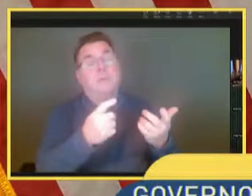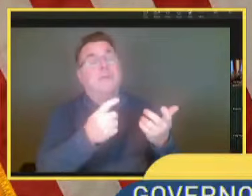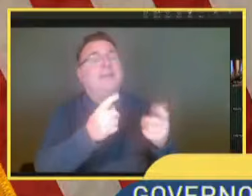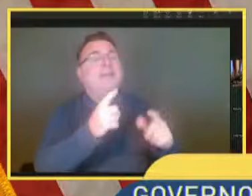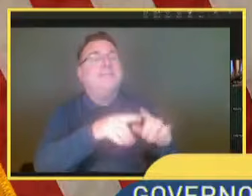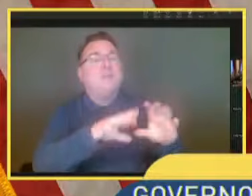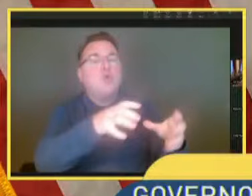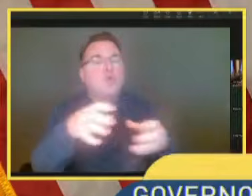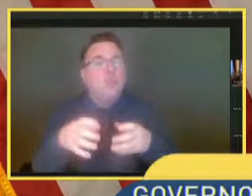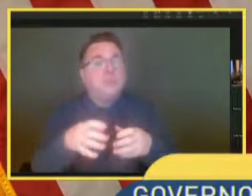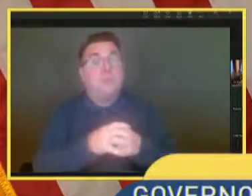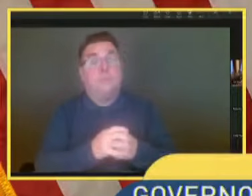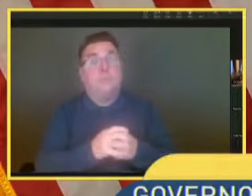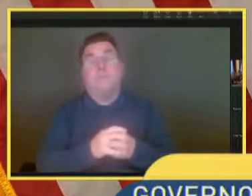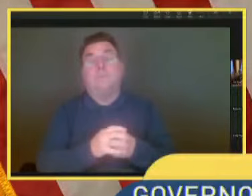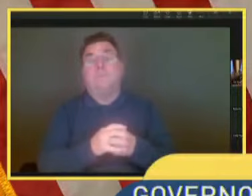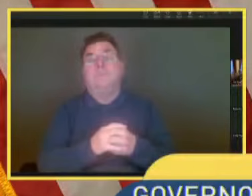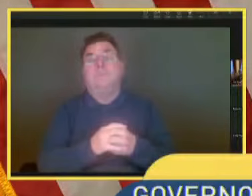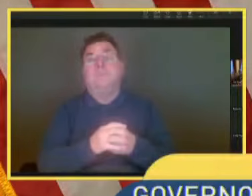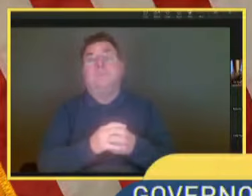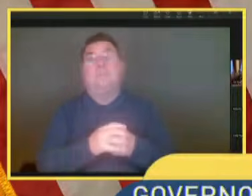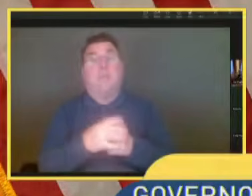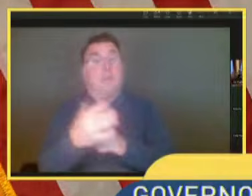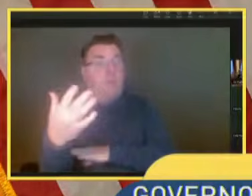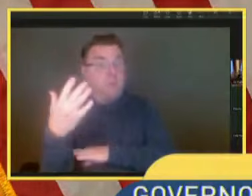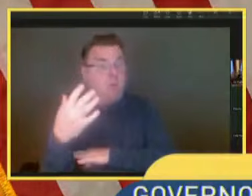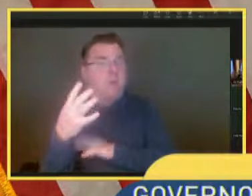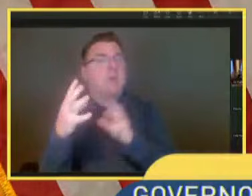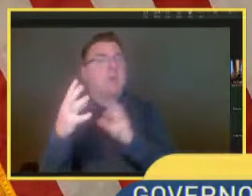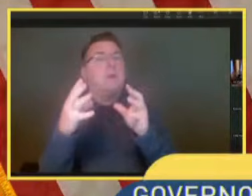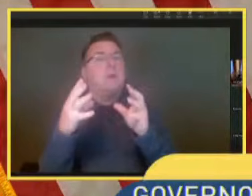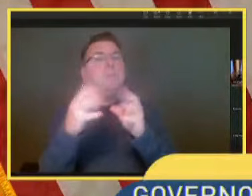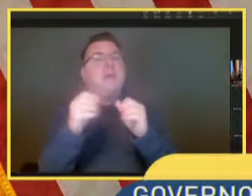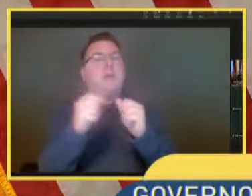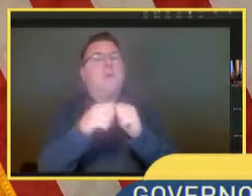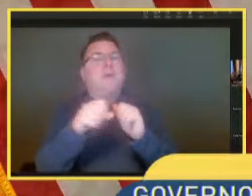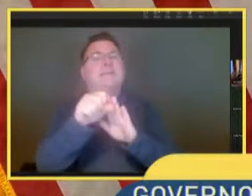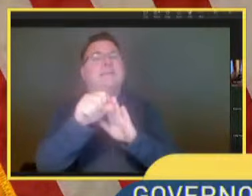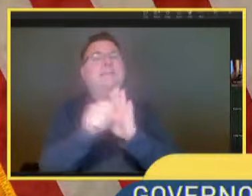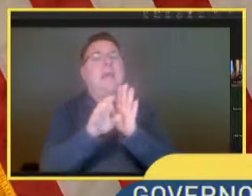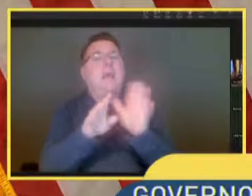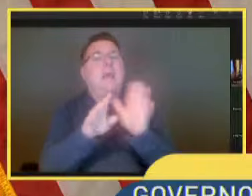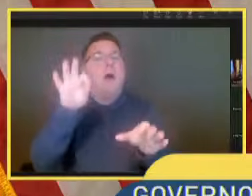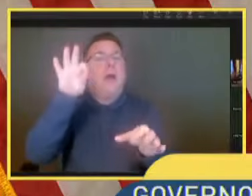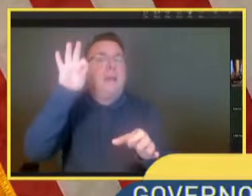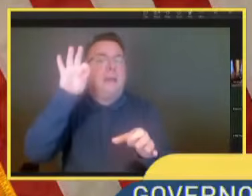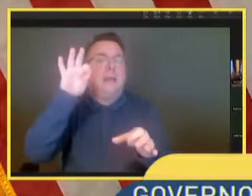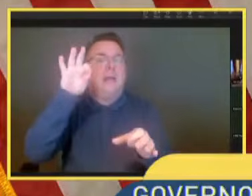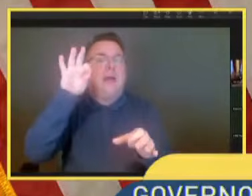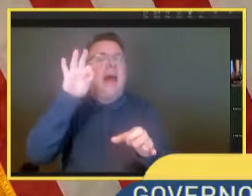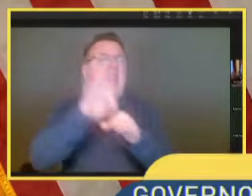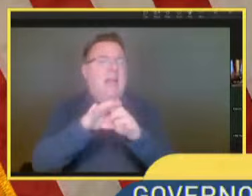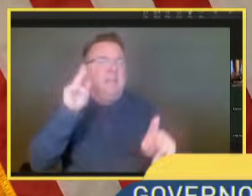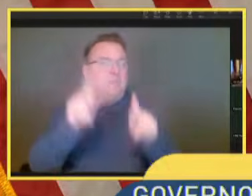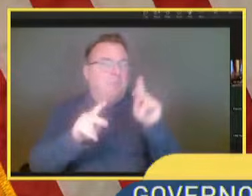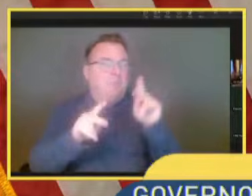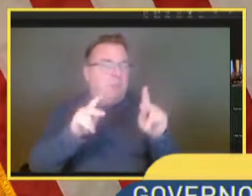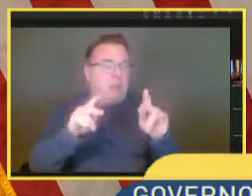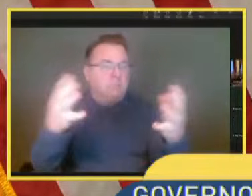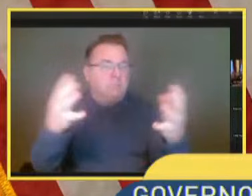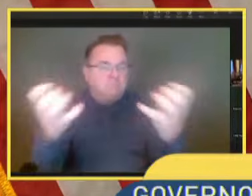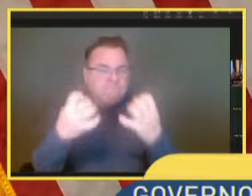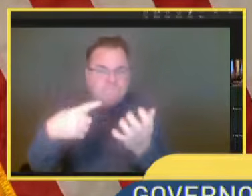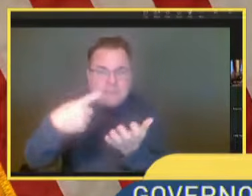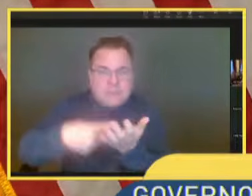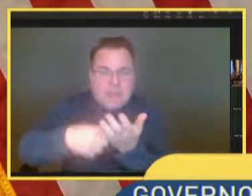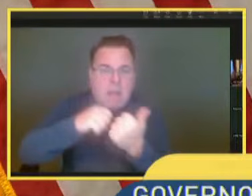with all of our statewide elected officials to ensure we are all coordinated and using our respective tools to protect Washingtonians. We'll also be